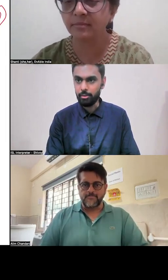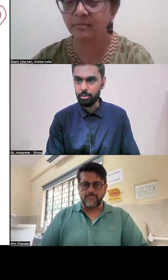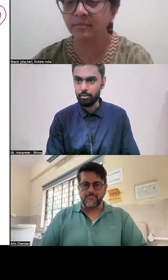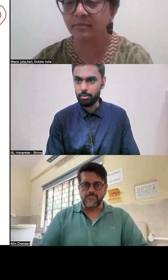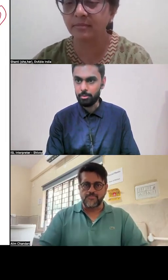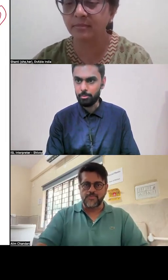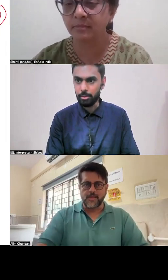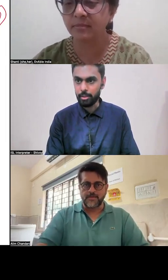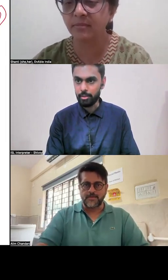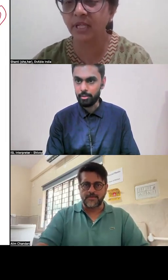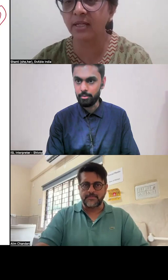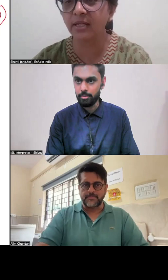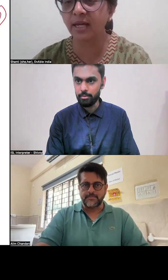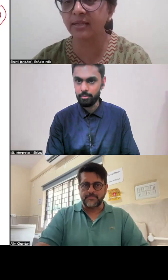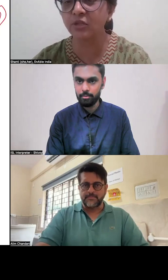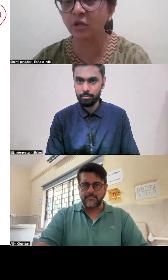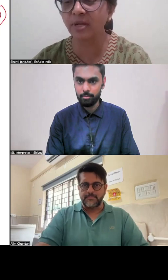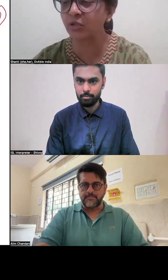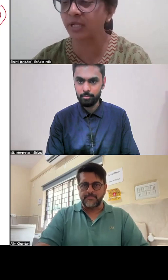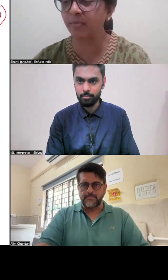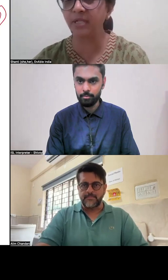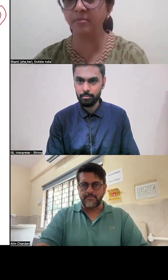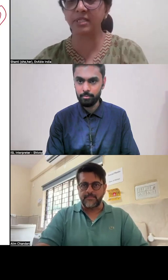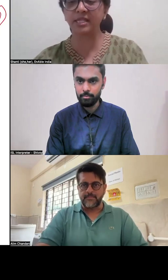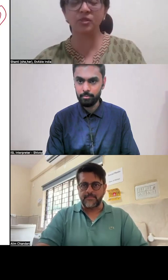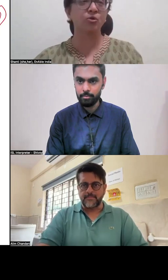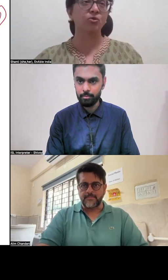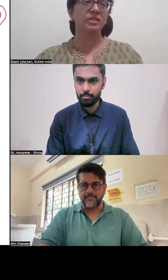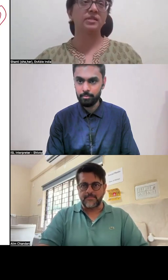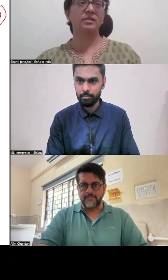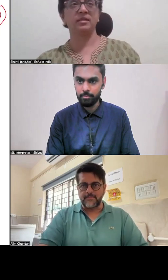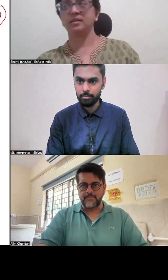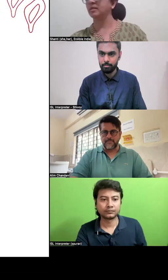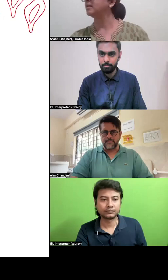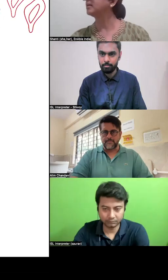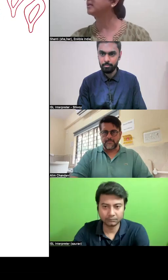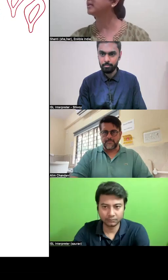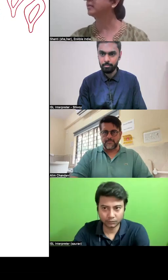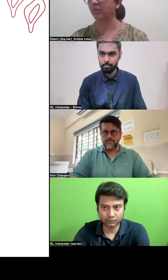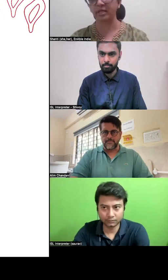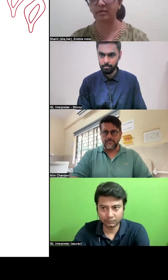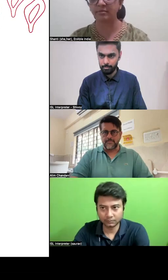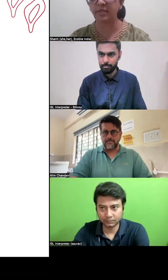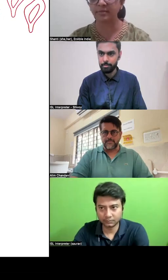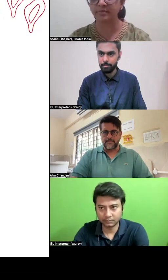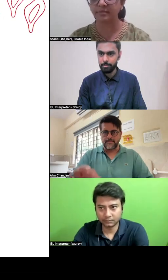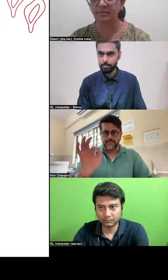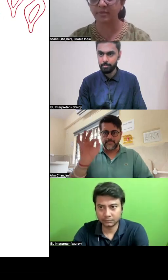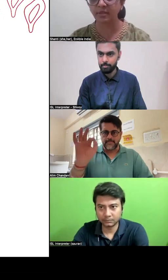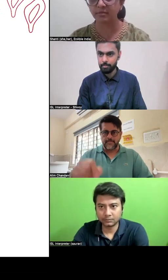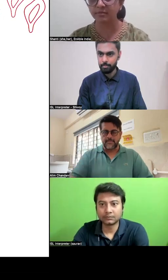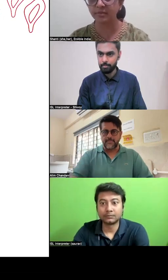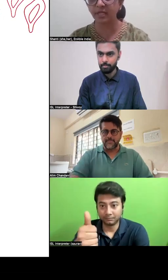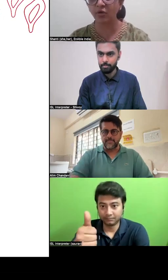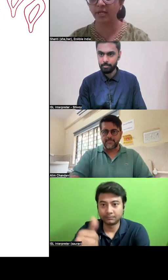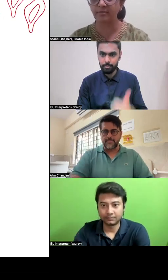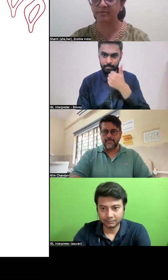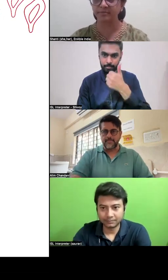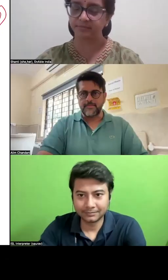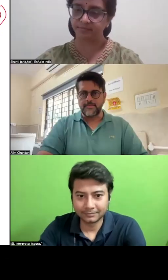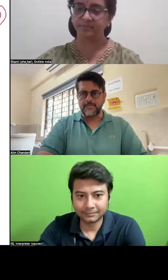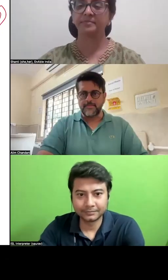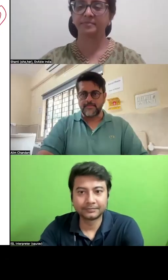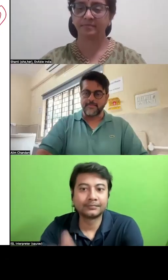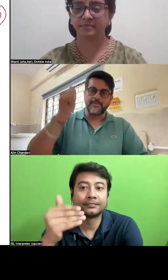Just waiting for Saurav to respond. Yeah. Saurav has to get pinned because he's going to do the. Okay. Yeah, go